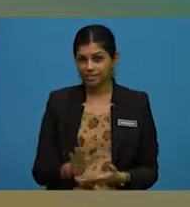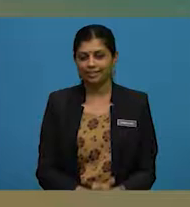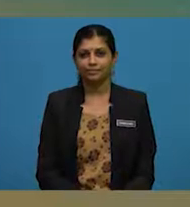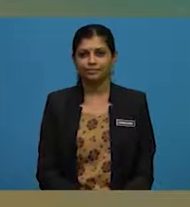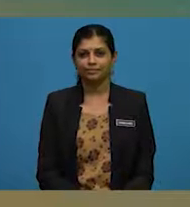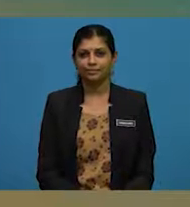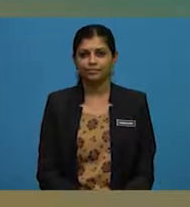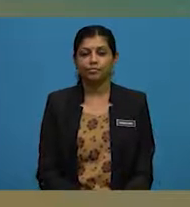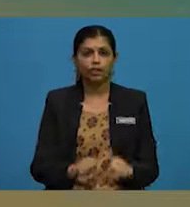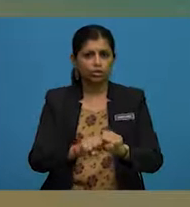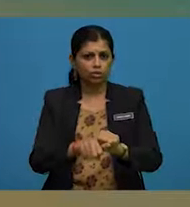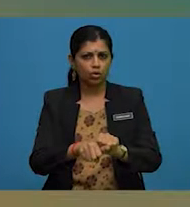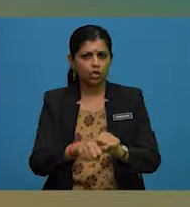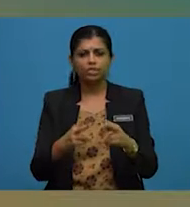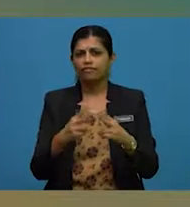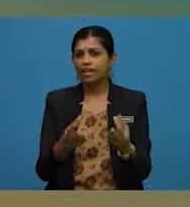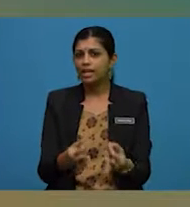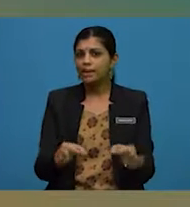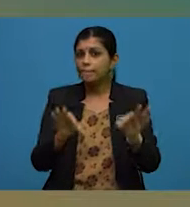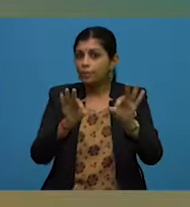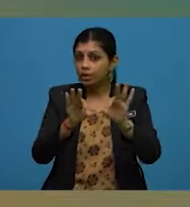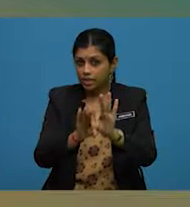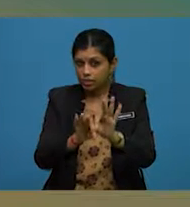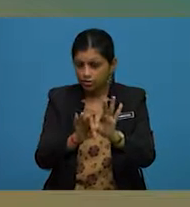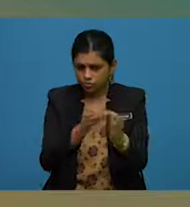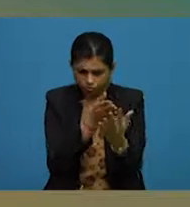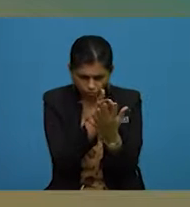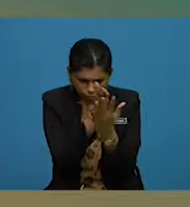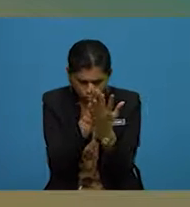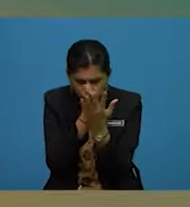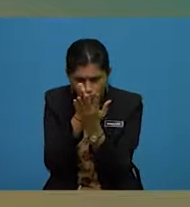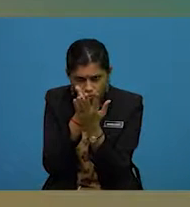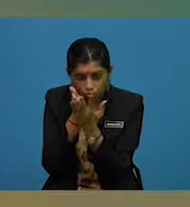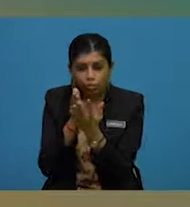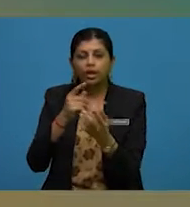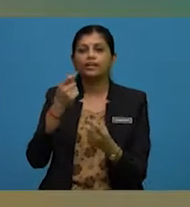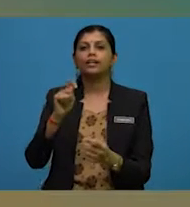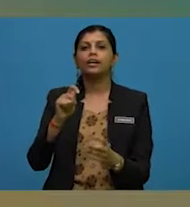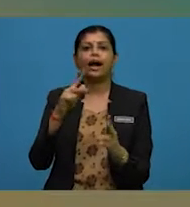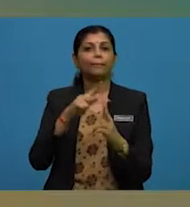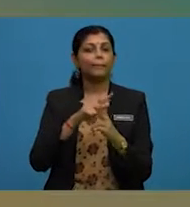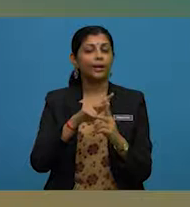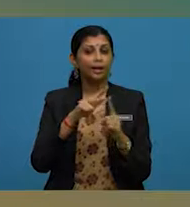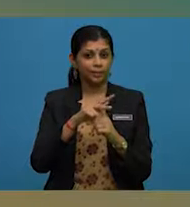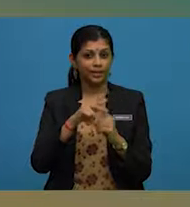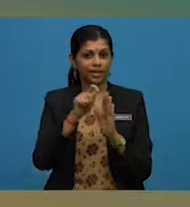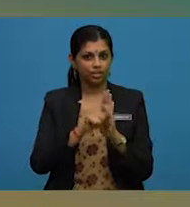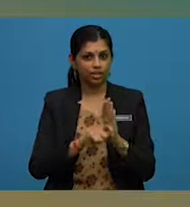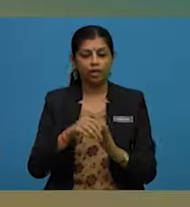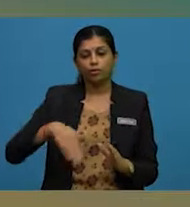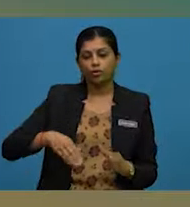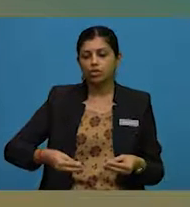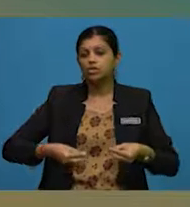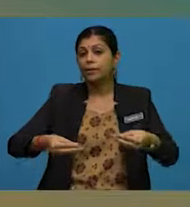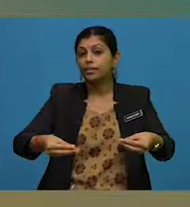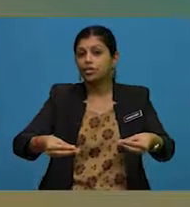Therefore, it is very important to thoroughly go through an application before submission.